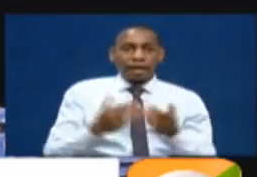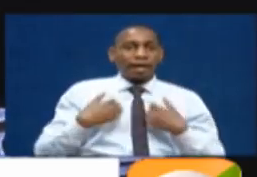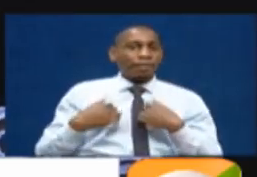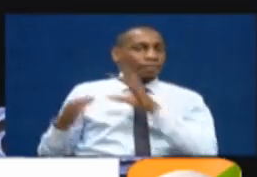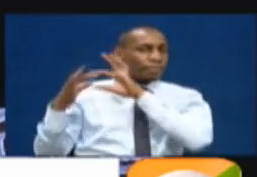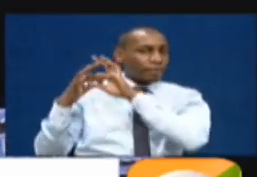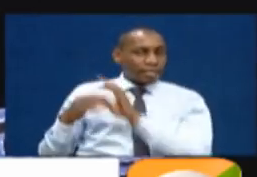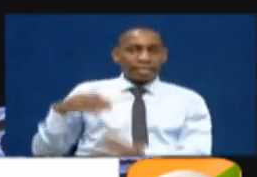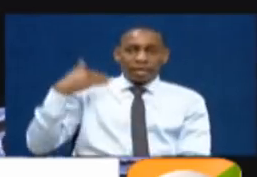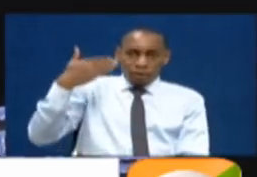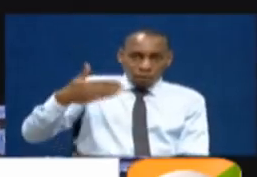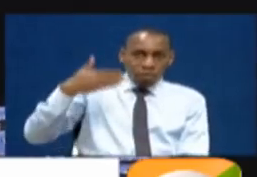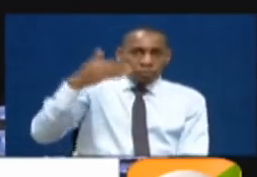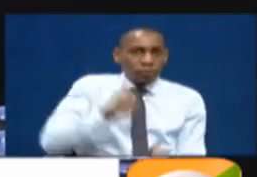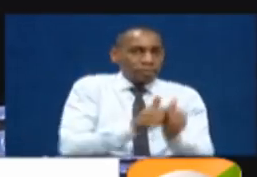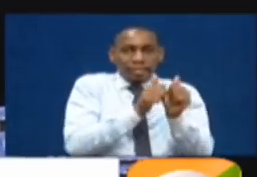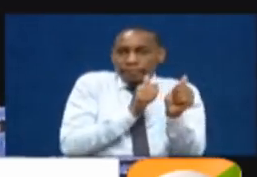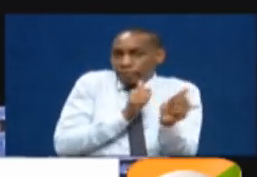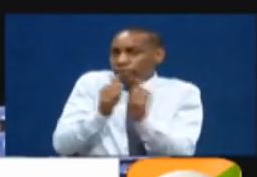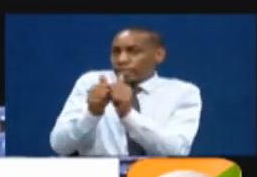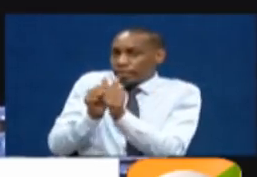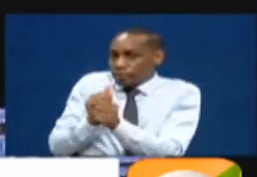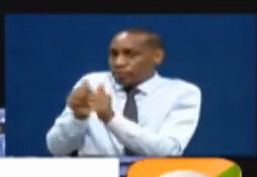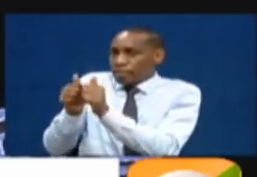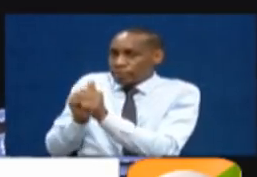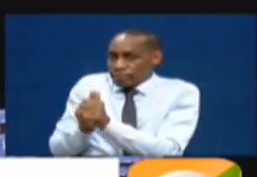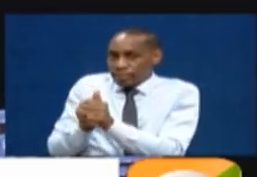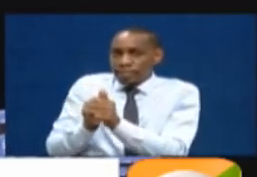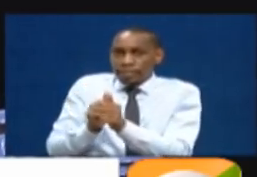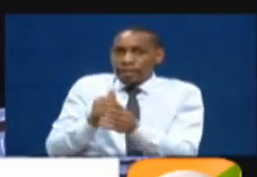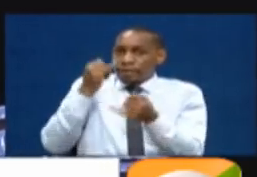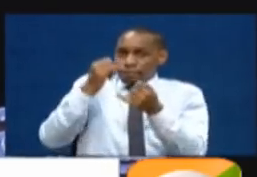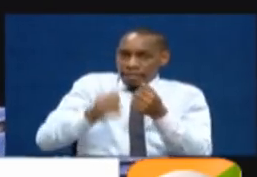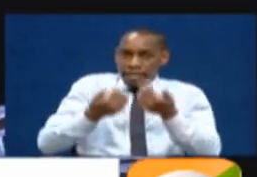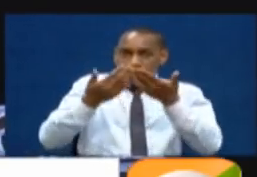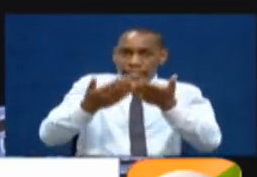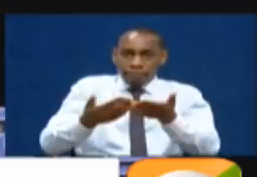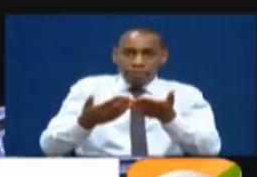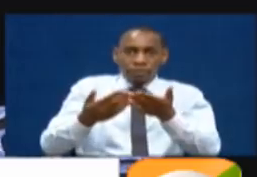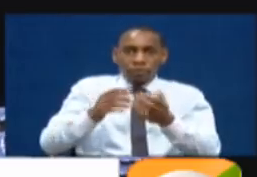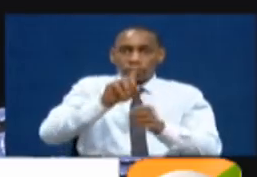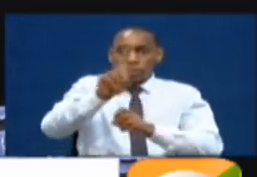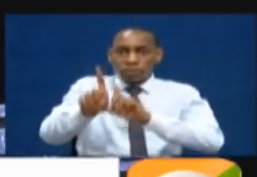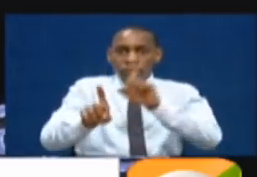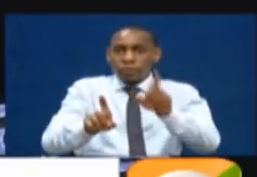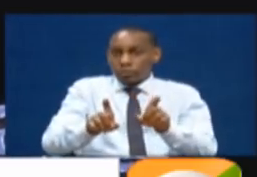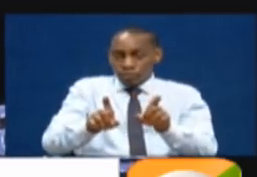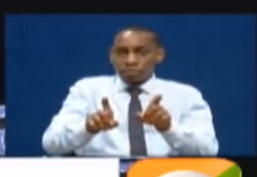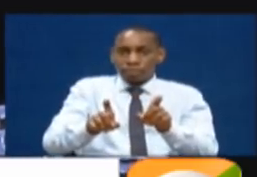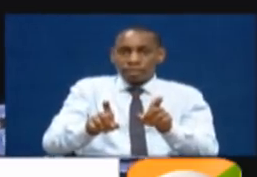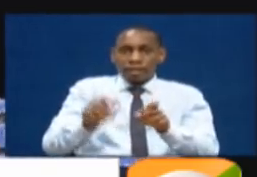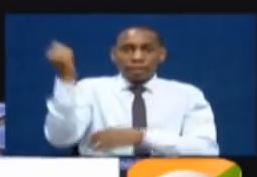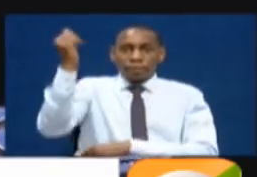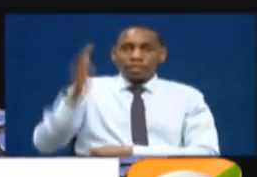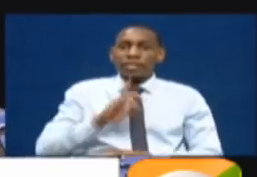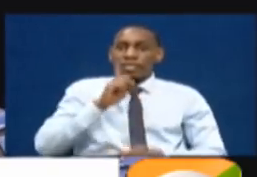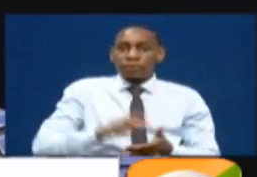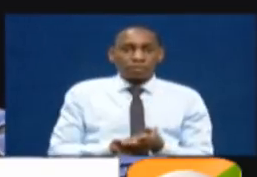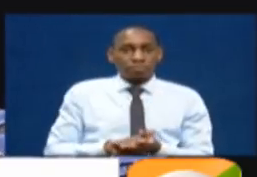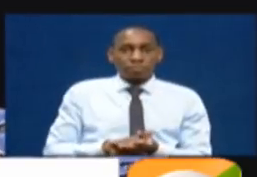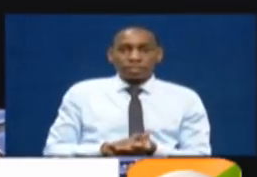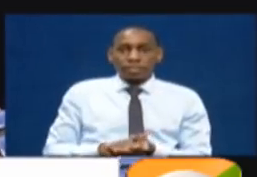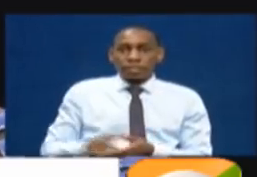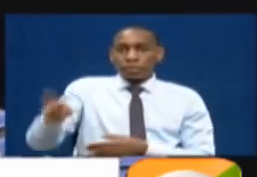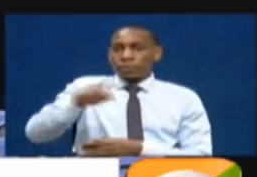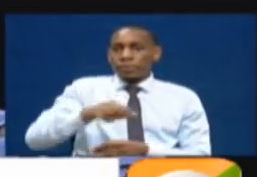denial, and eventually, when held to task or asked the tough question, politicians say, "We're not in government.